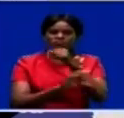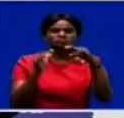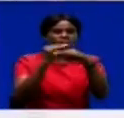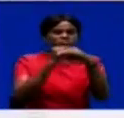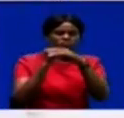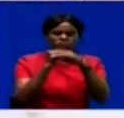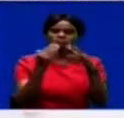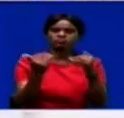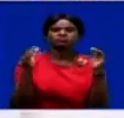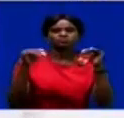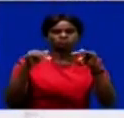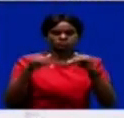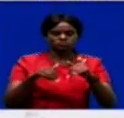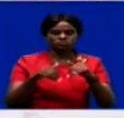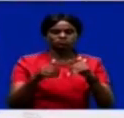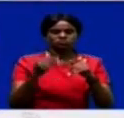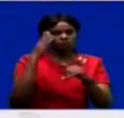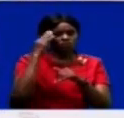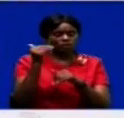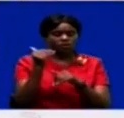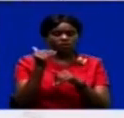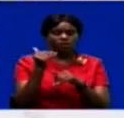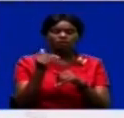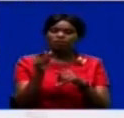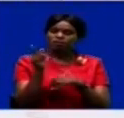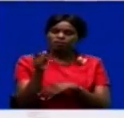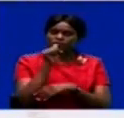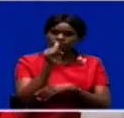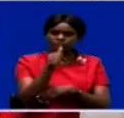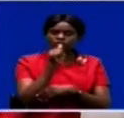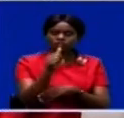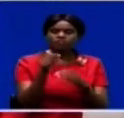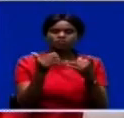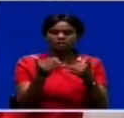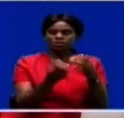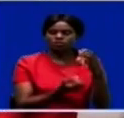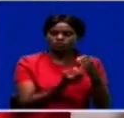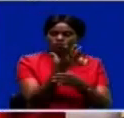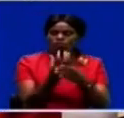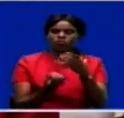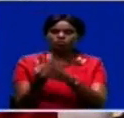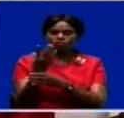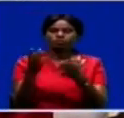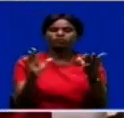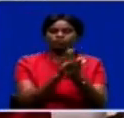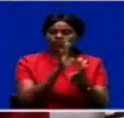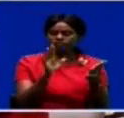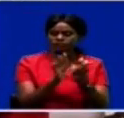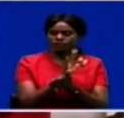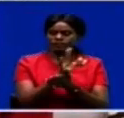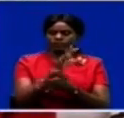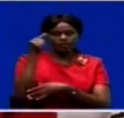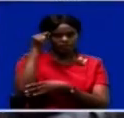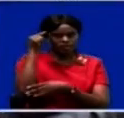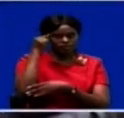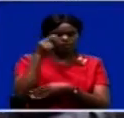down. This is a paradox, considering that the media industry is growing very rapidly. Government has